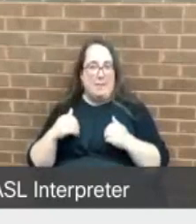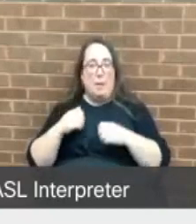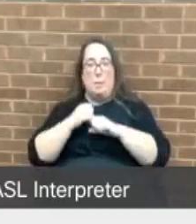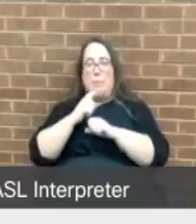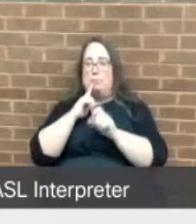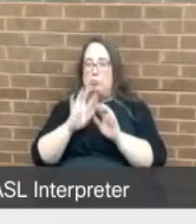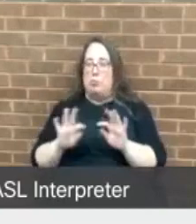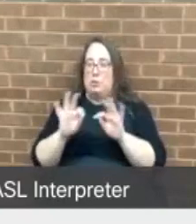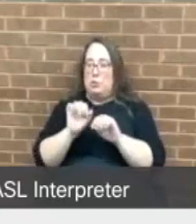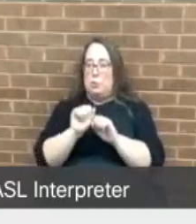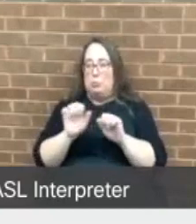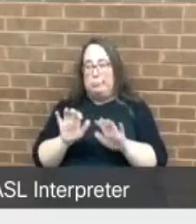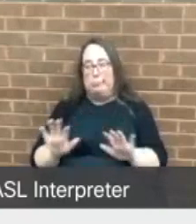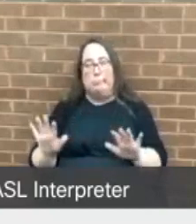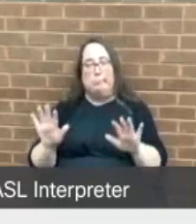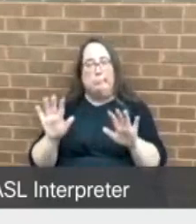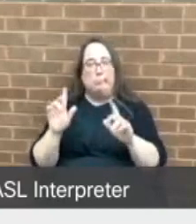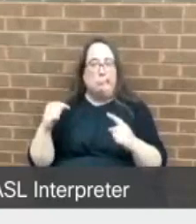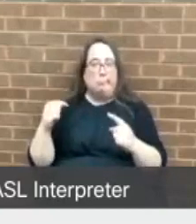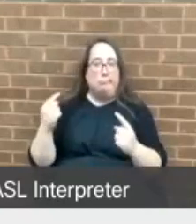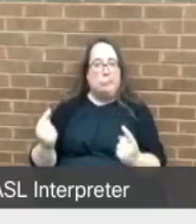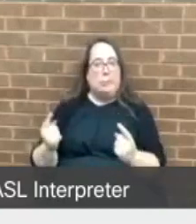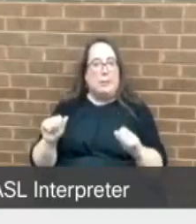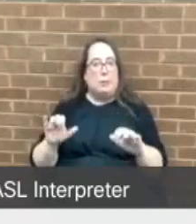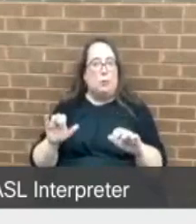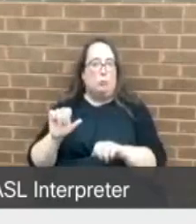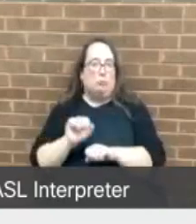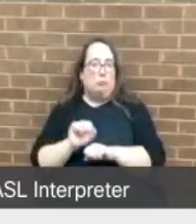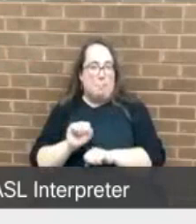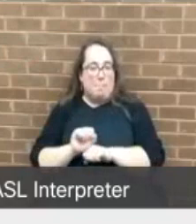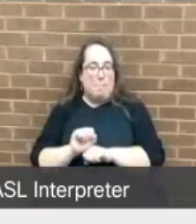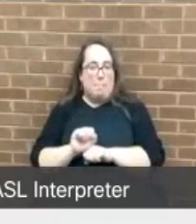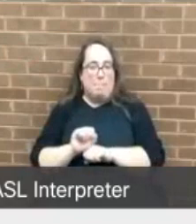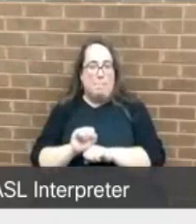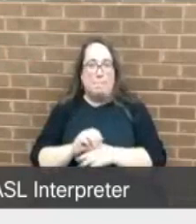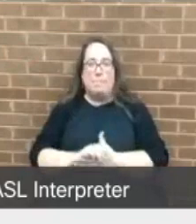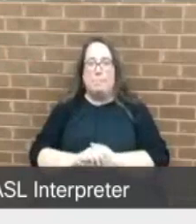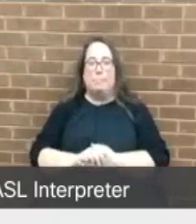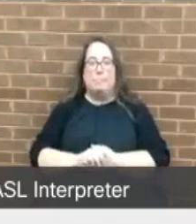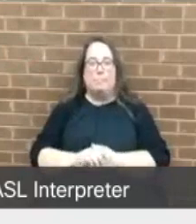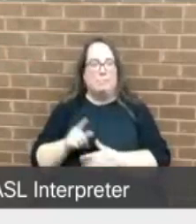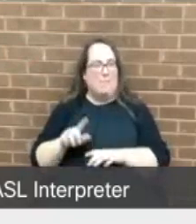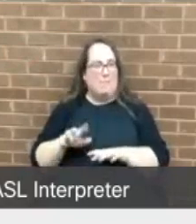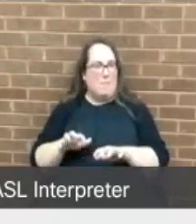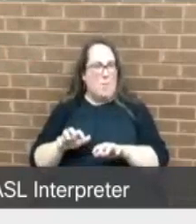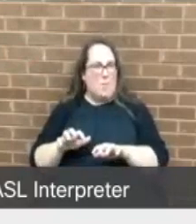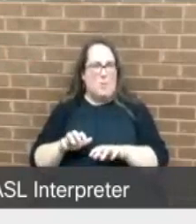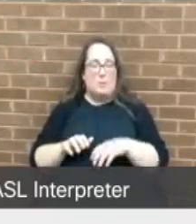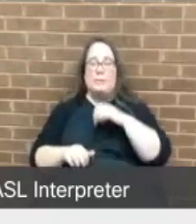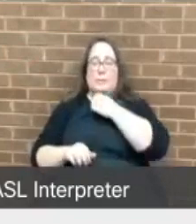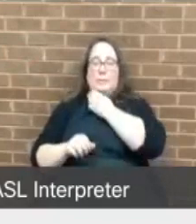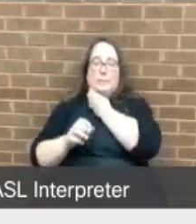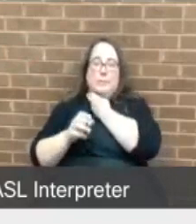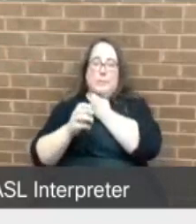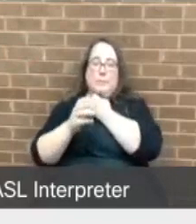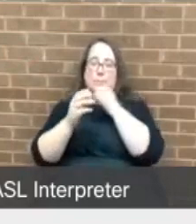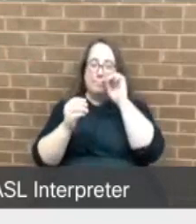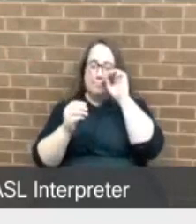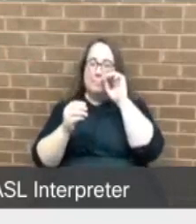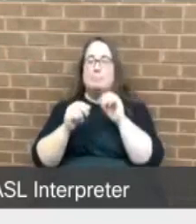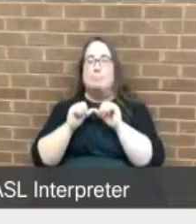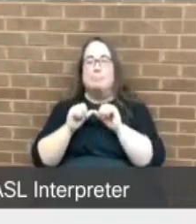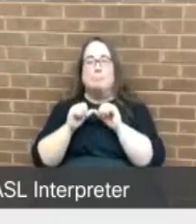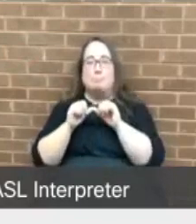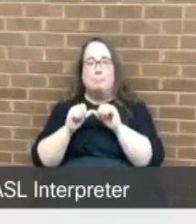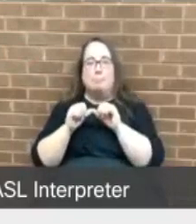essential workers throughout this pandemic could perform their critical duties. Today's ridership across the MTA core services remains pretty